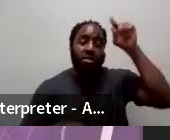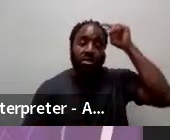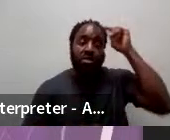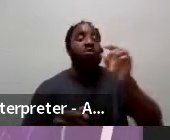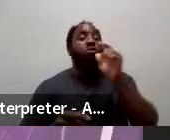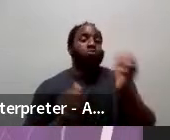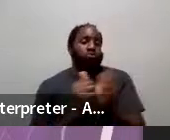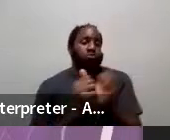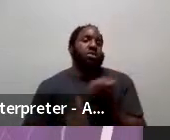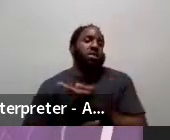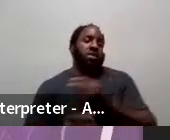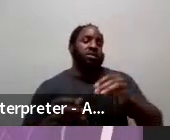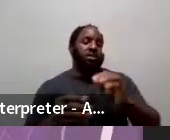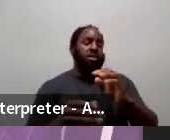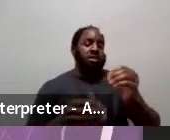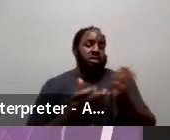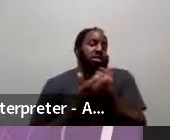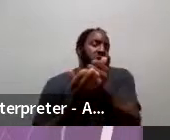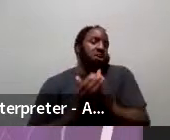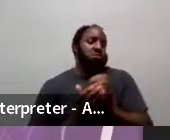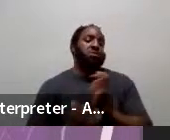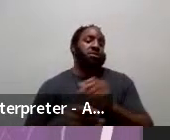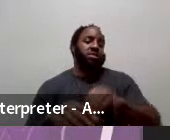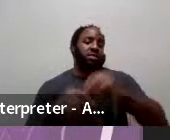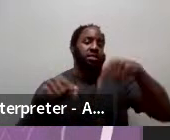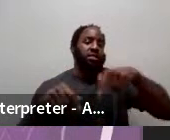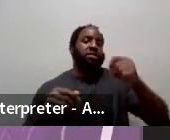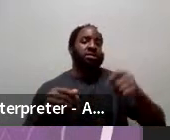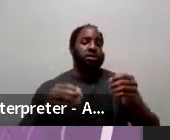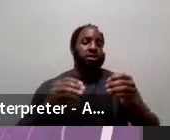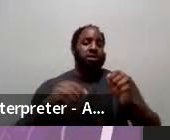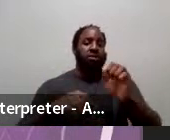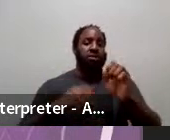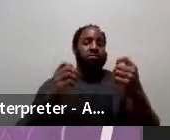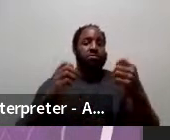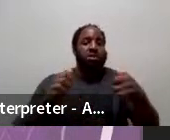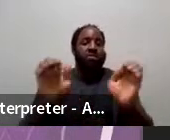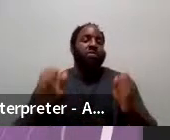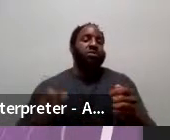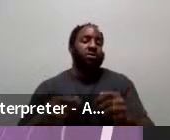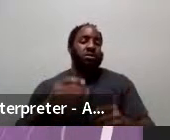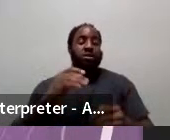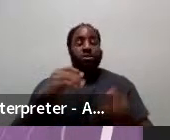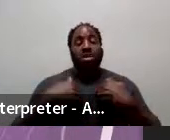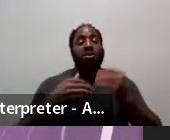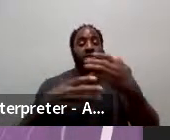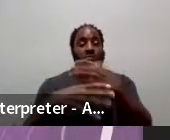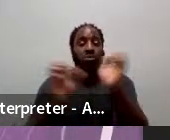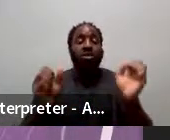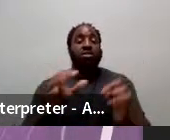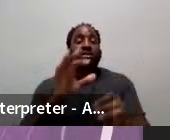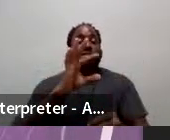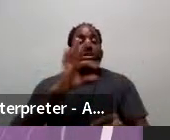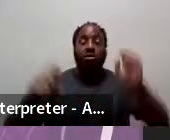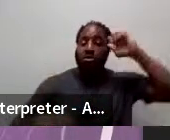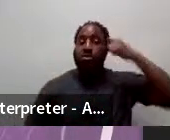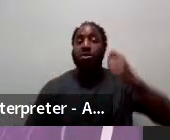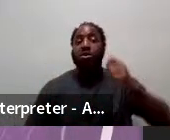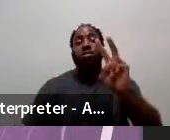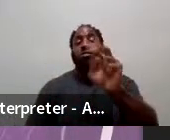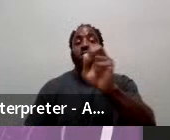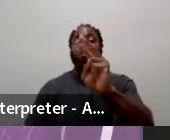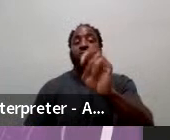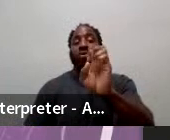us in this effort. The borough president of the Bronx, Vanessa Gibson, who I had the pleasure of serving with on the